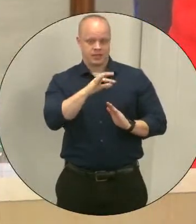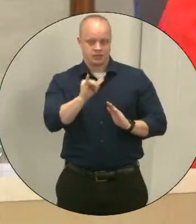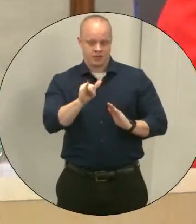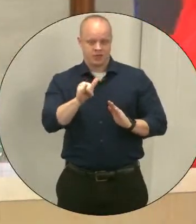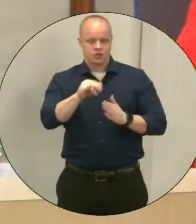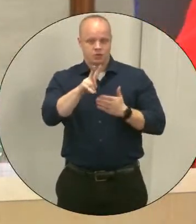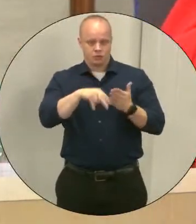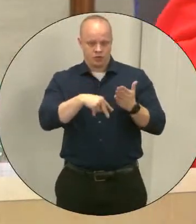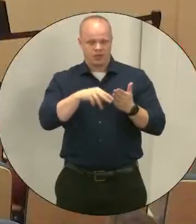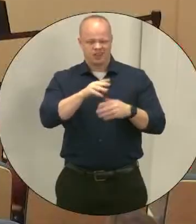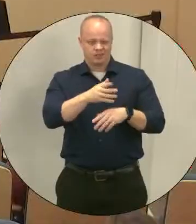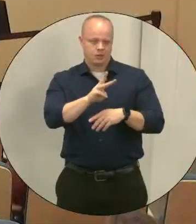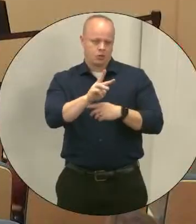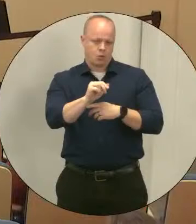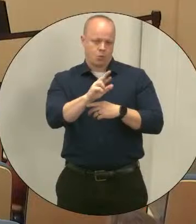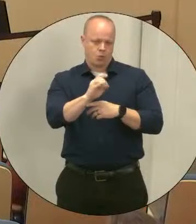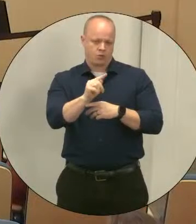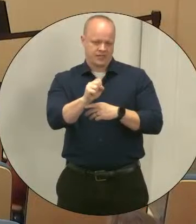warrants.